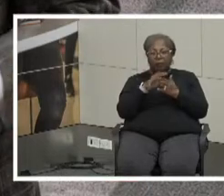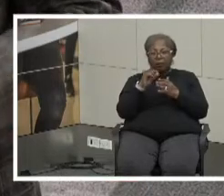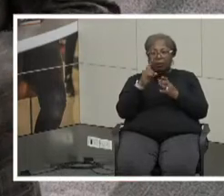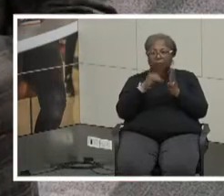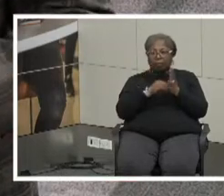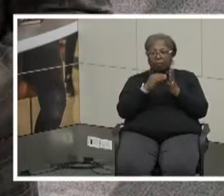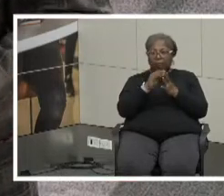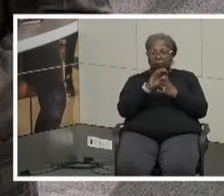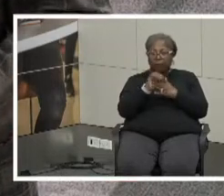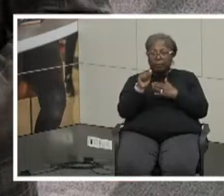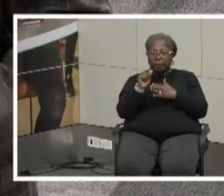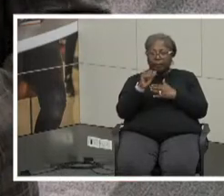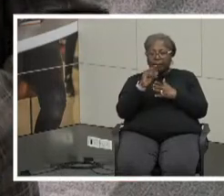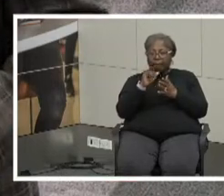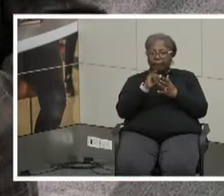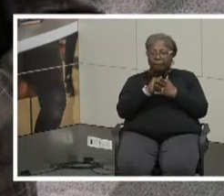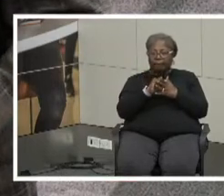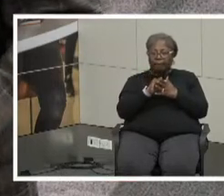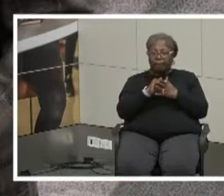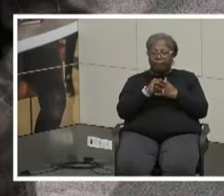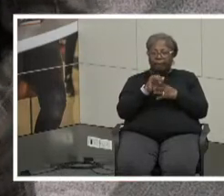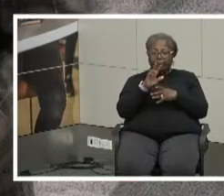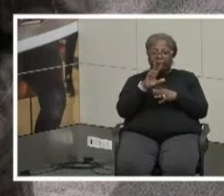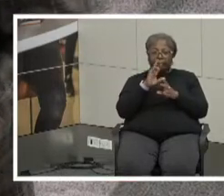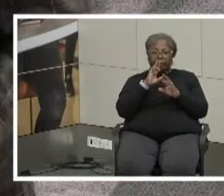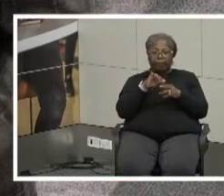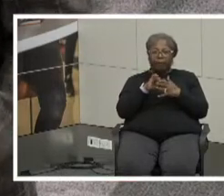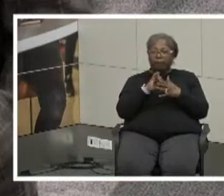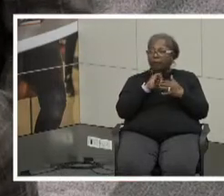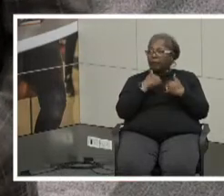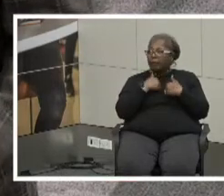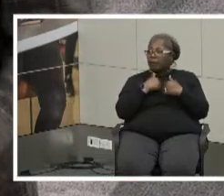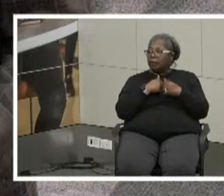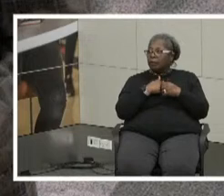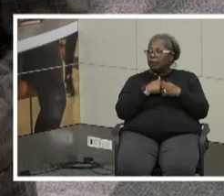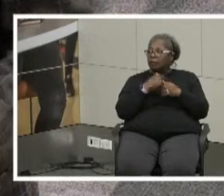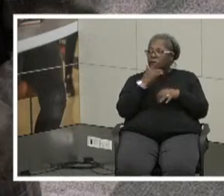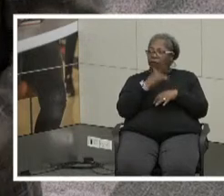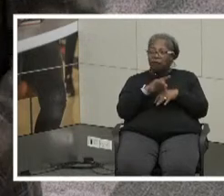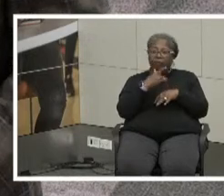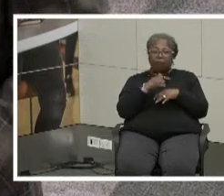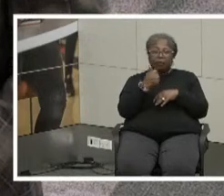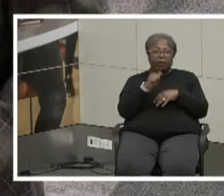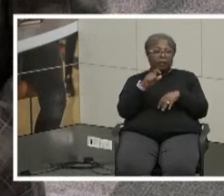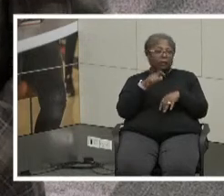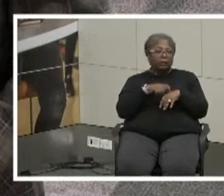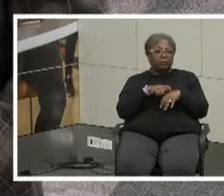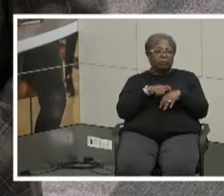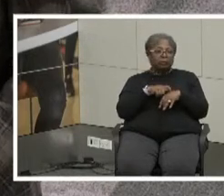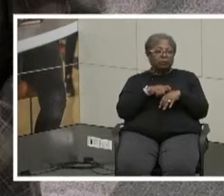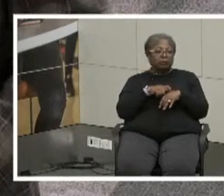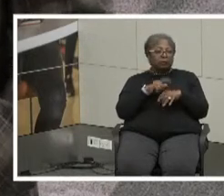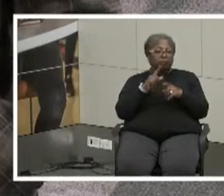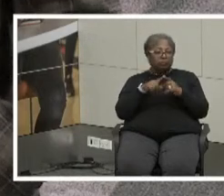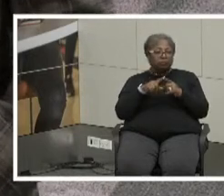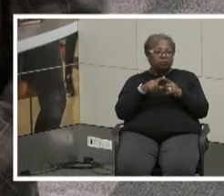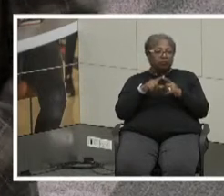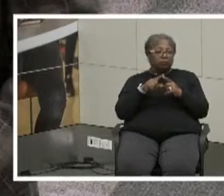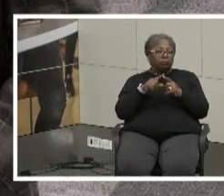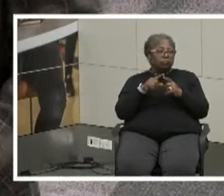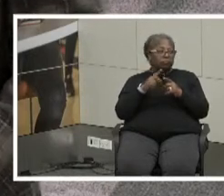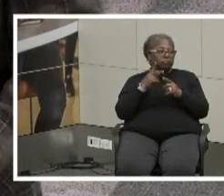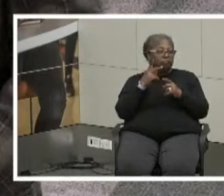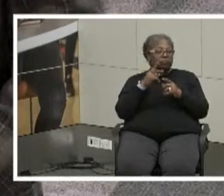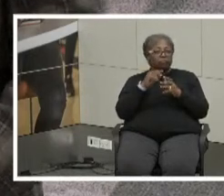dollar and those are the three reports that are in here I'm available at any time to uh go into uh